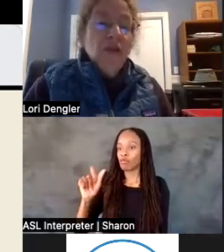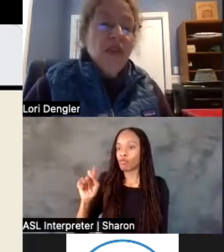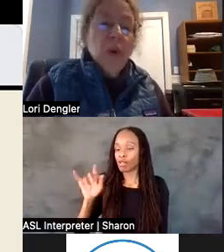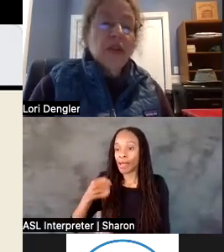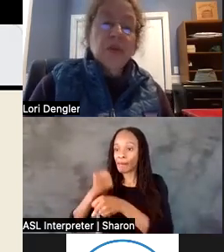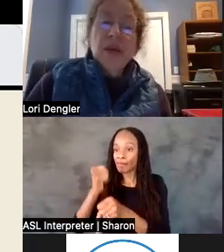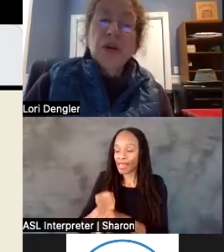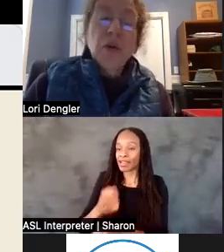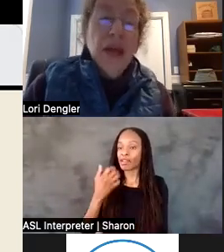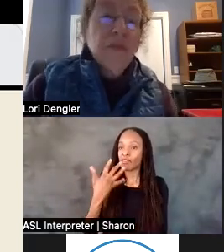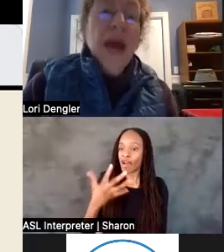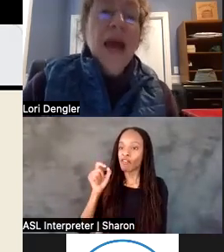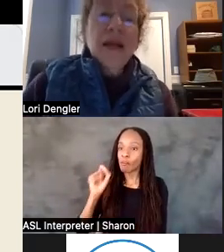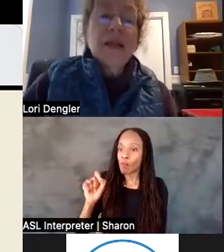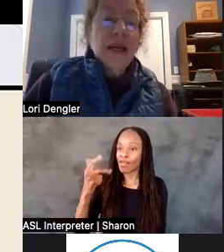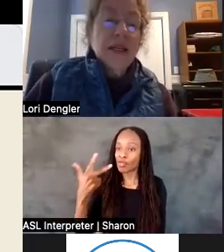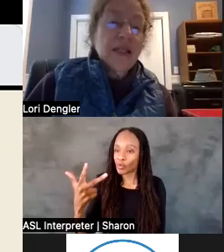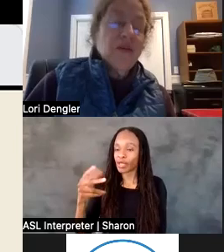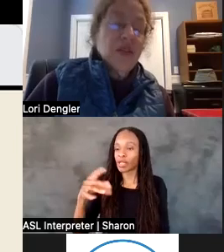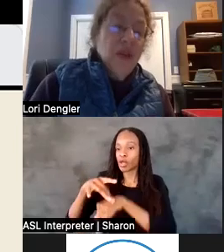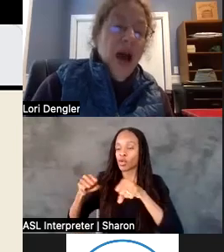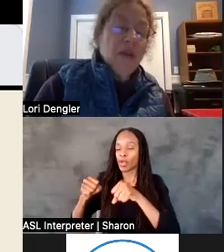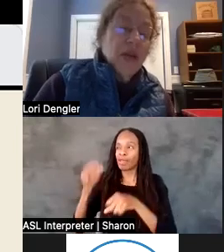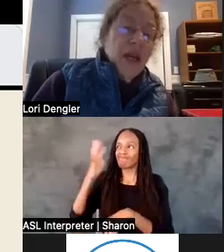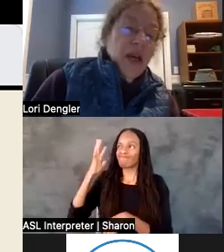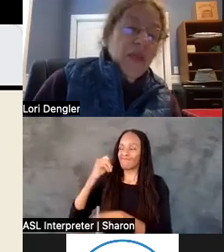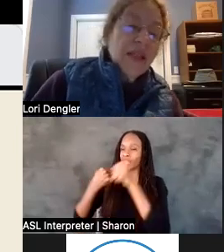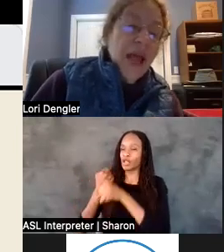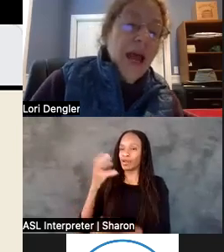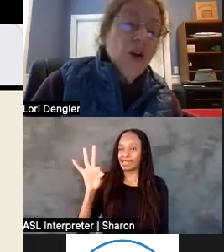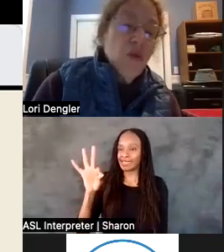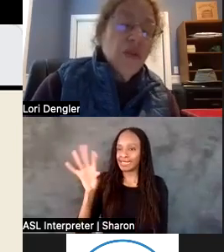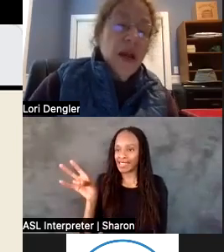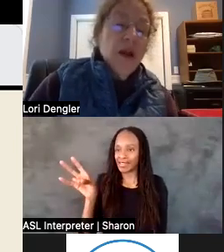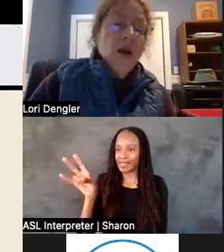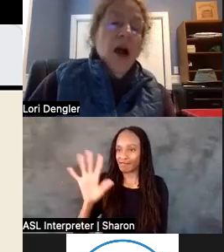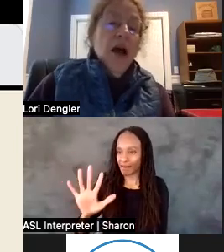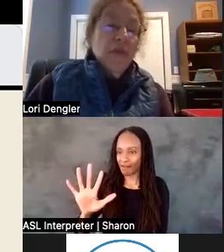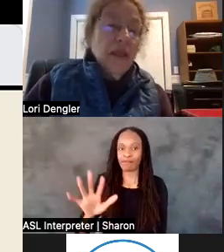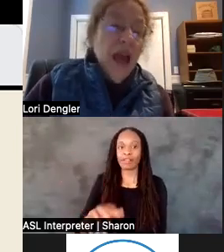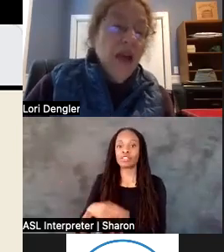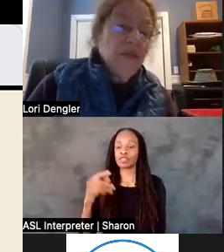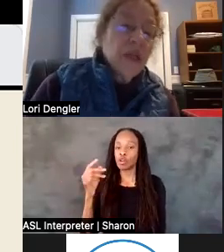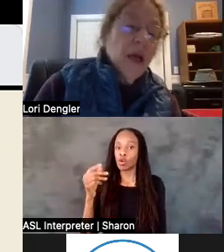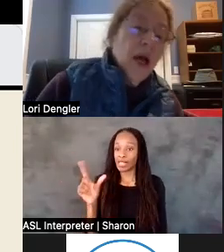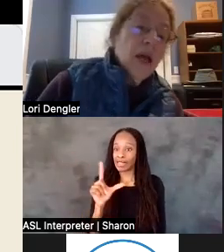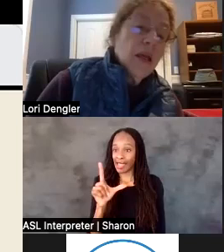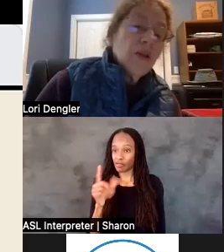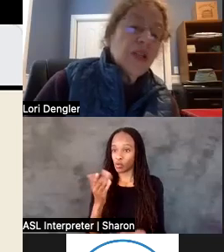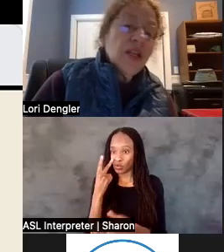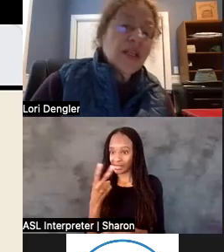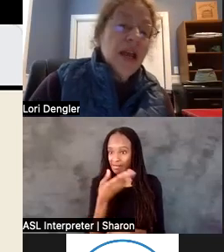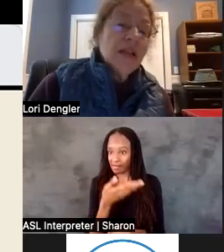a 5.3 earthquake back in 1975. The slide over there on the left,